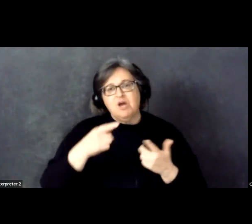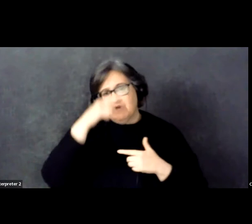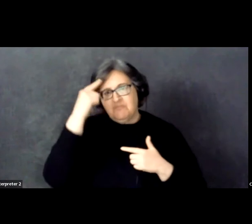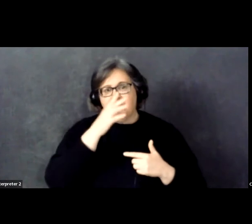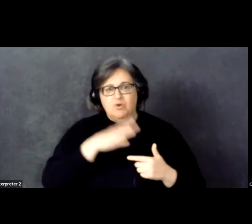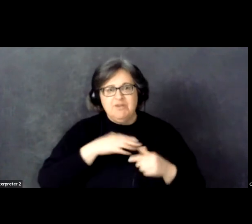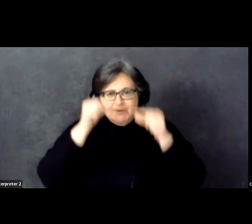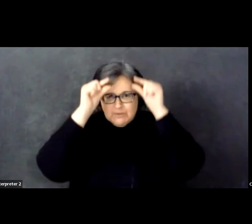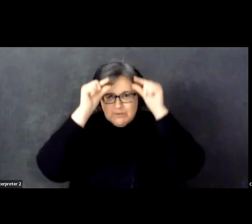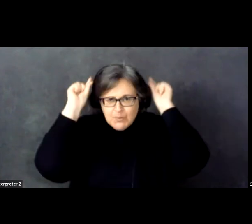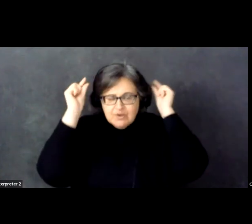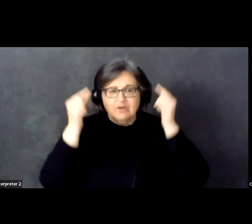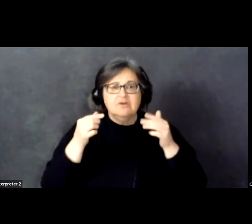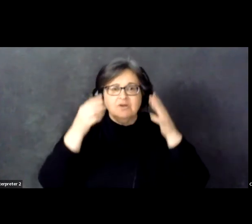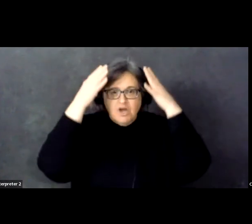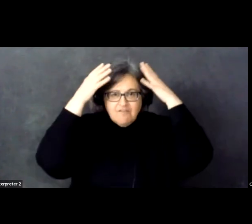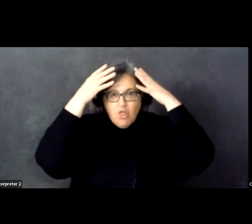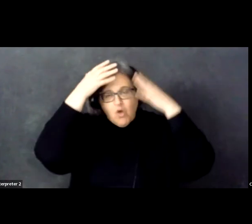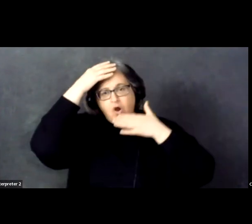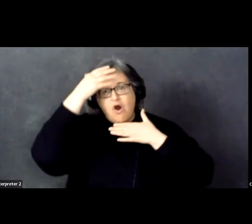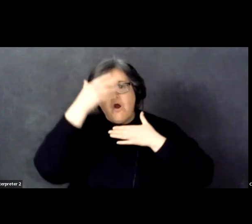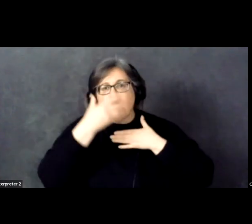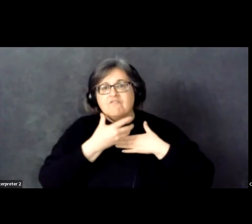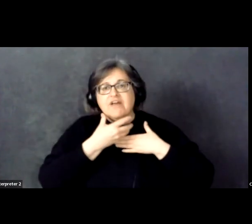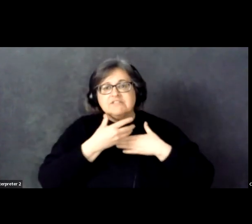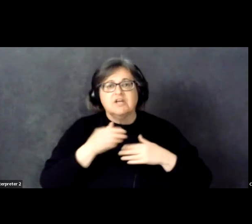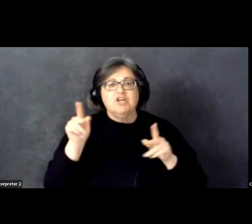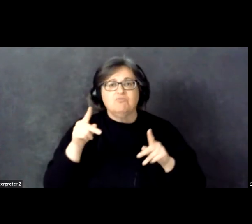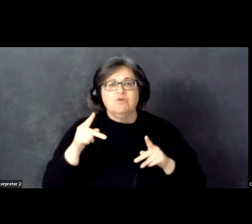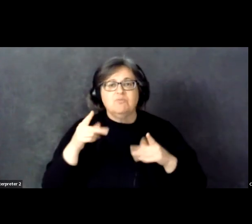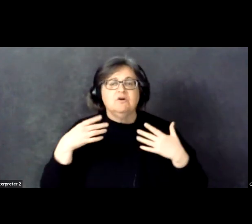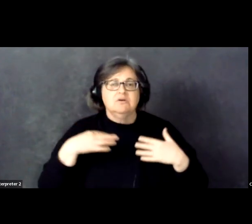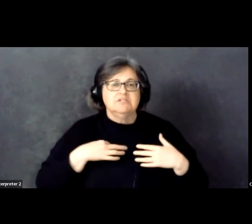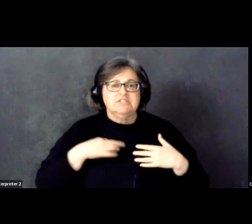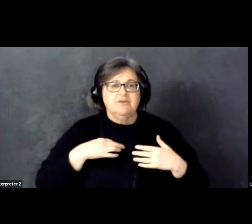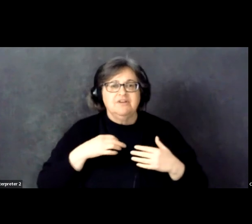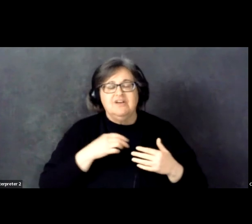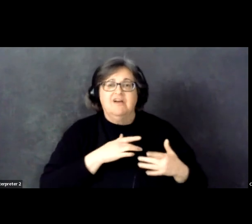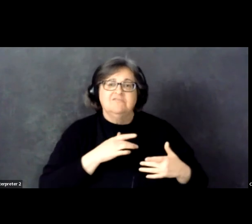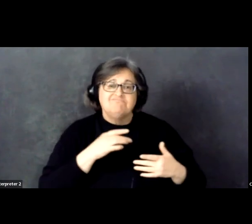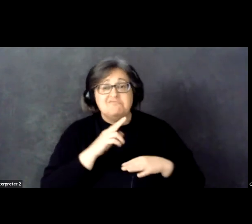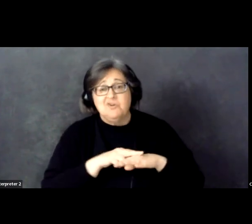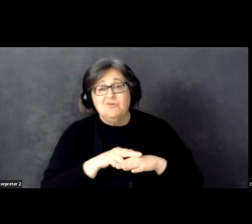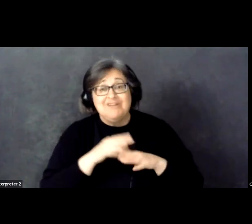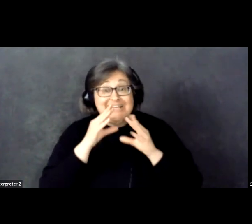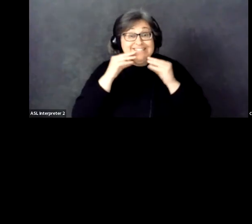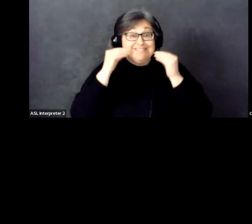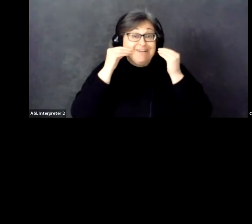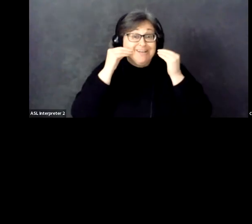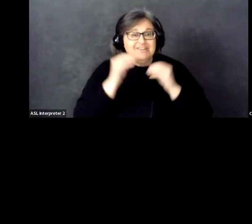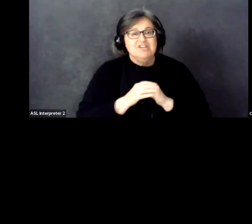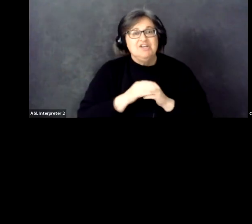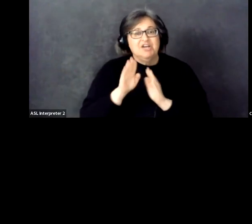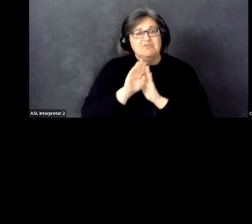with short hair. I have a long face and a purple top. I'm usually smiling big. In